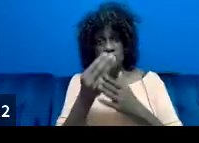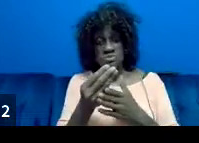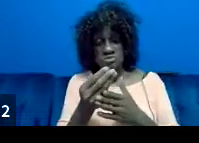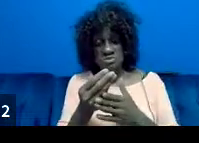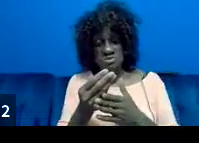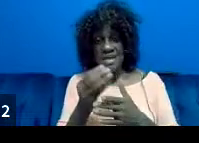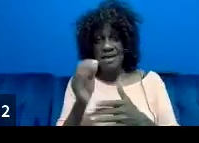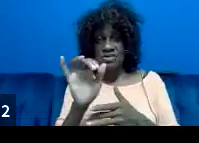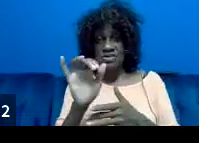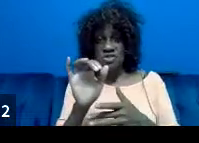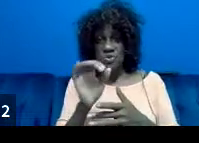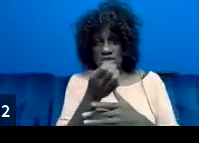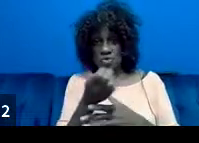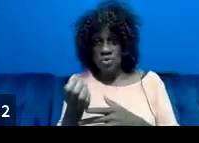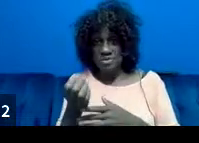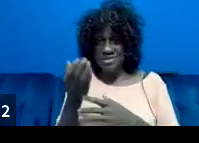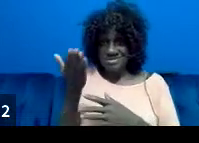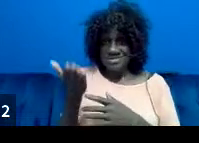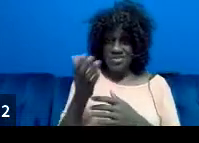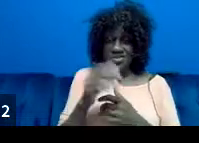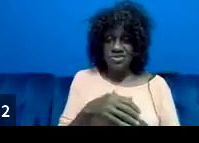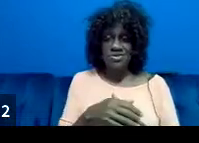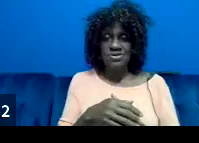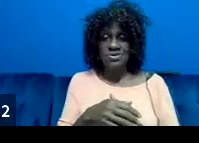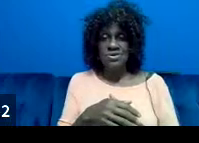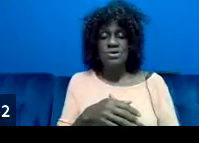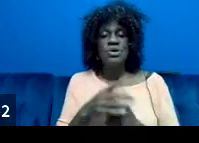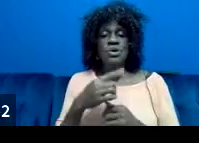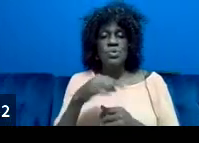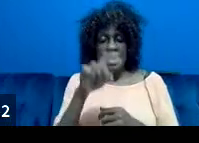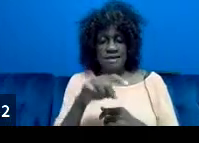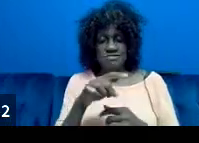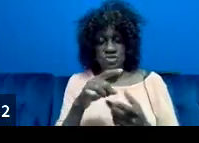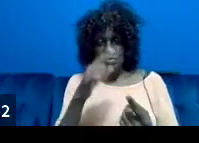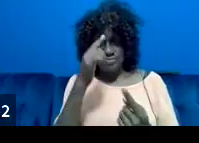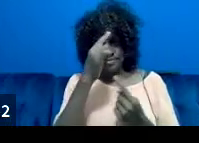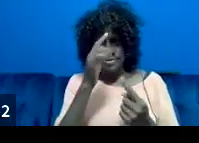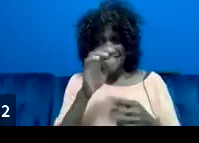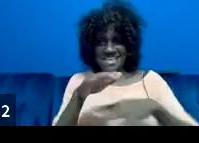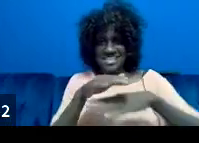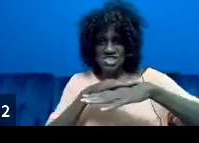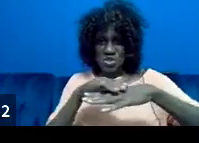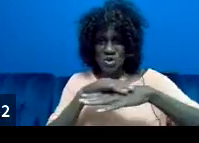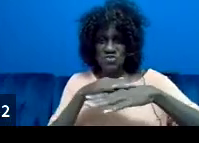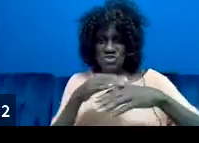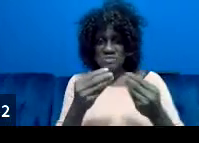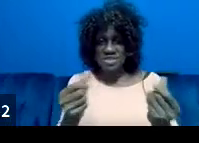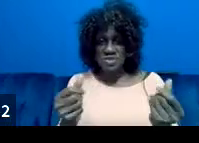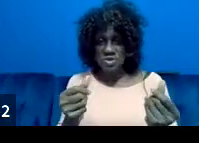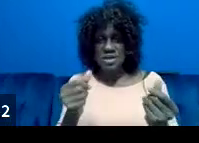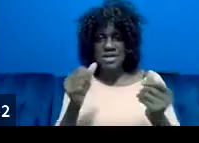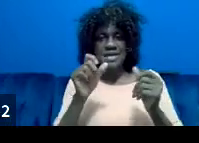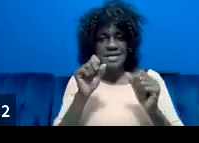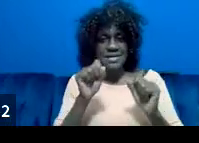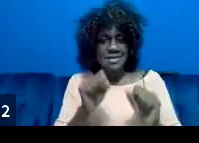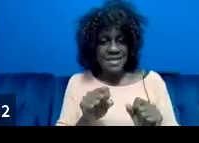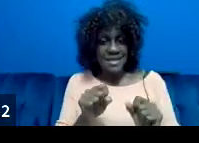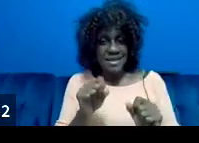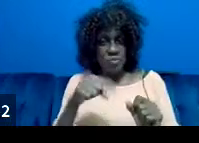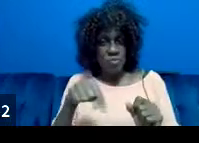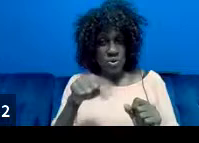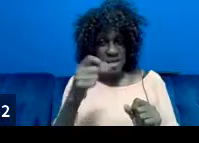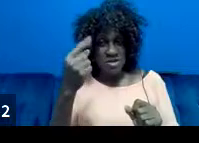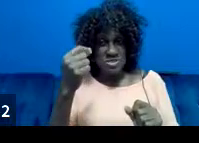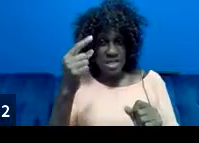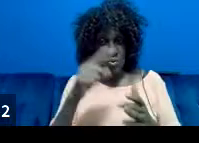as the equipment that's there. But first of all, we have to address that surface material, and can we actually understand